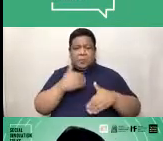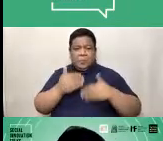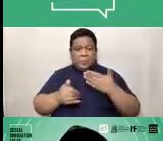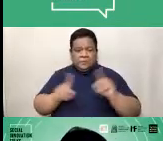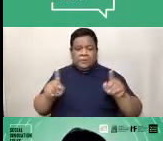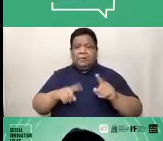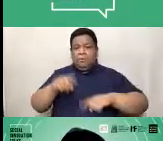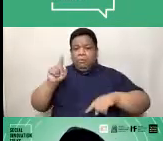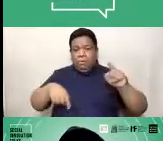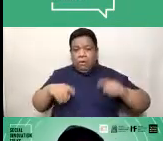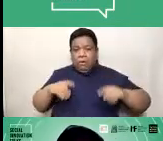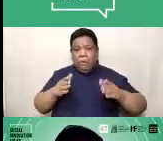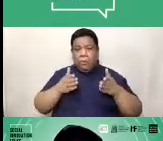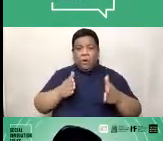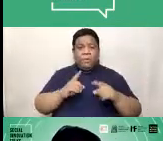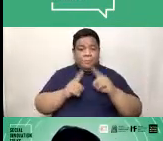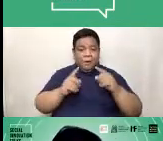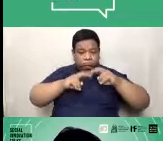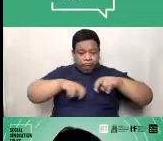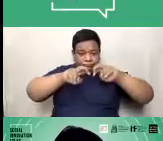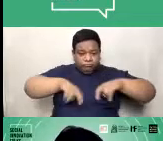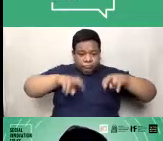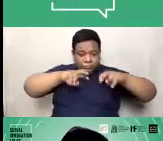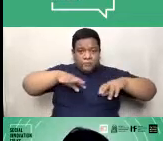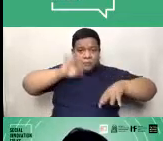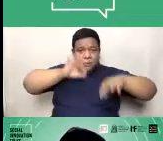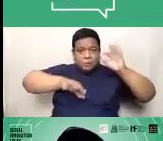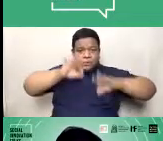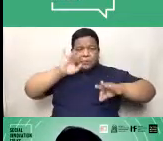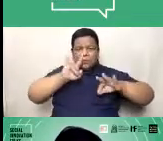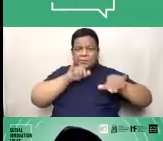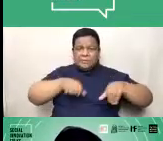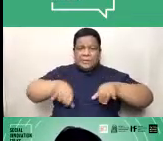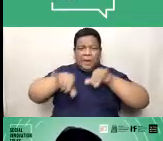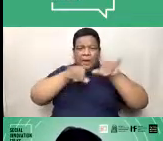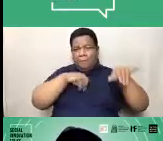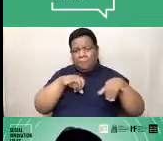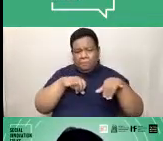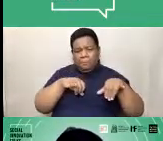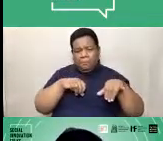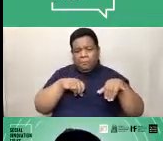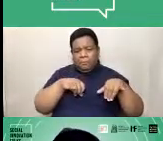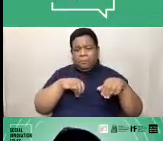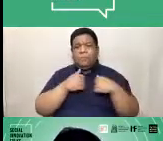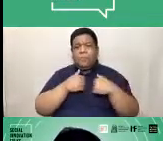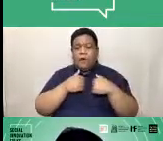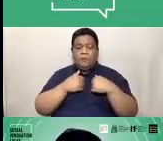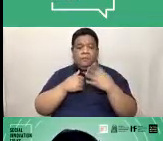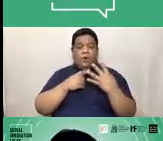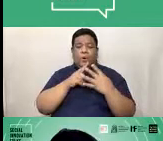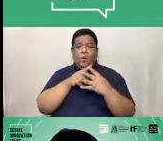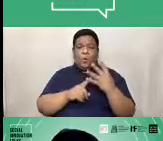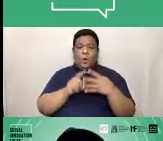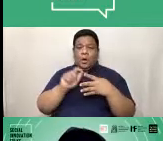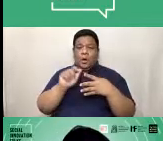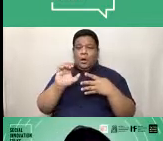forms, but when you break them down into their components, they all are kind of made of the same parts. So these four things: